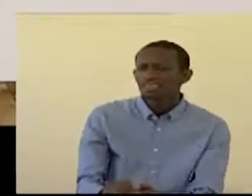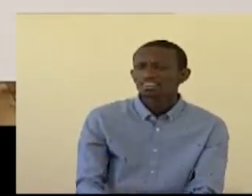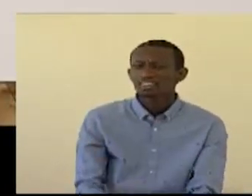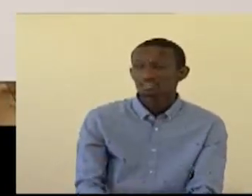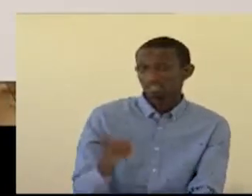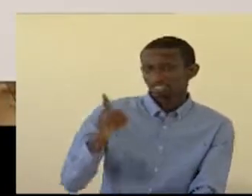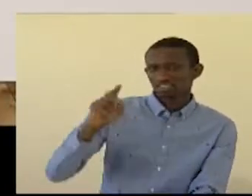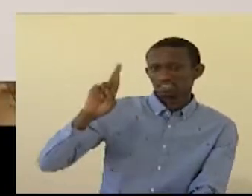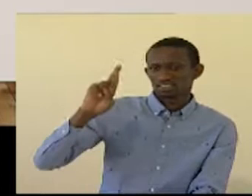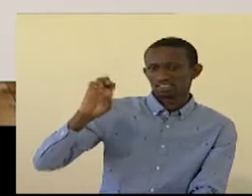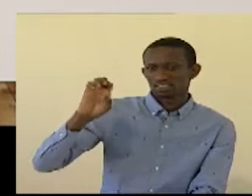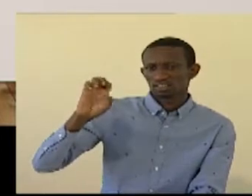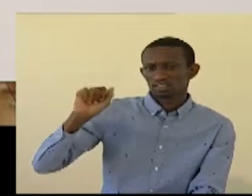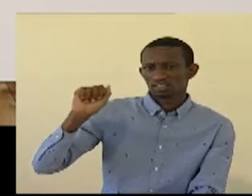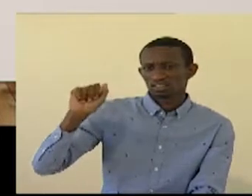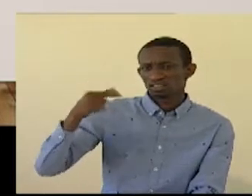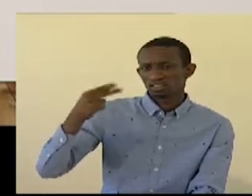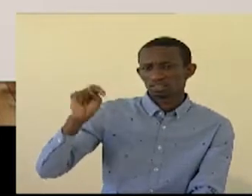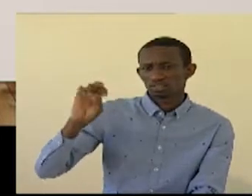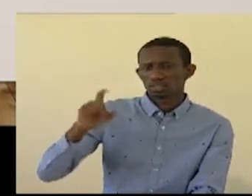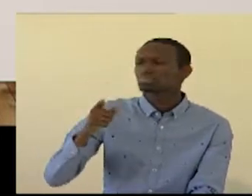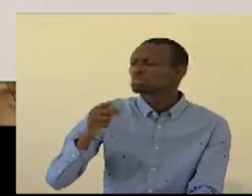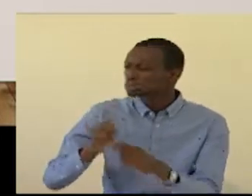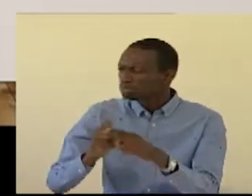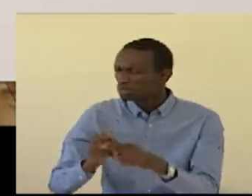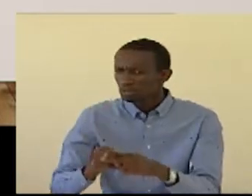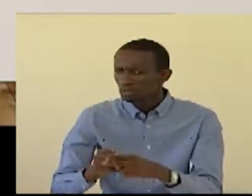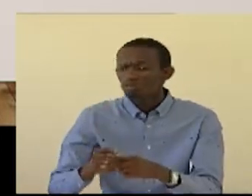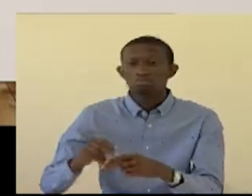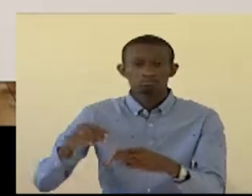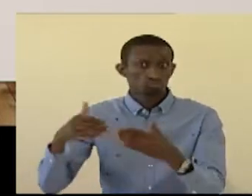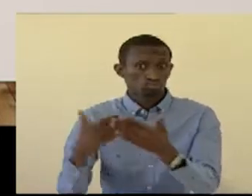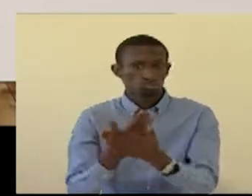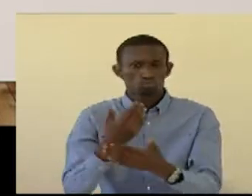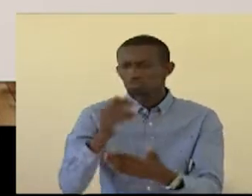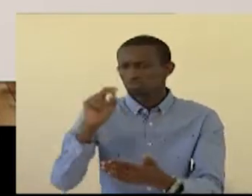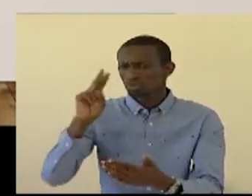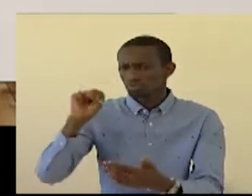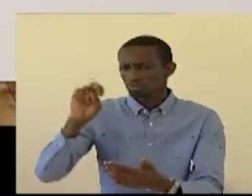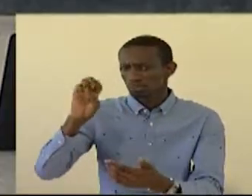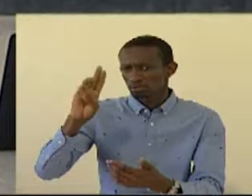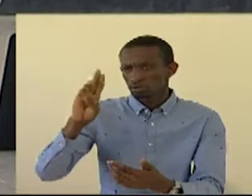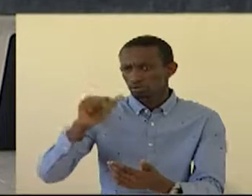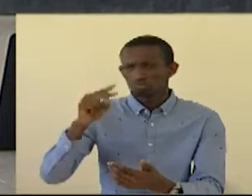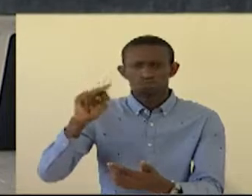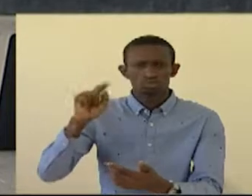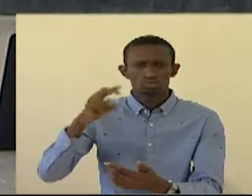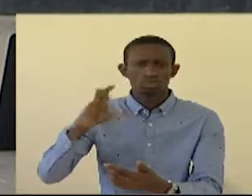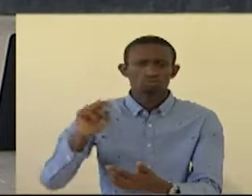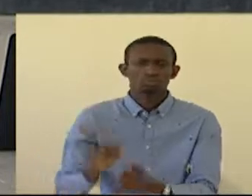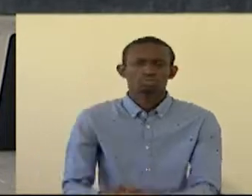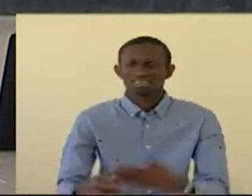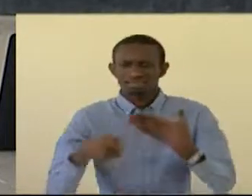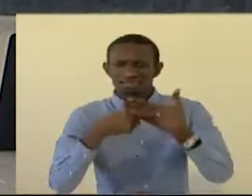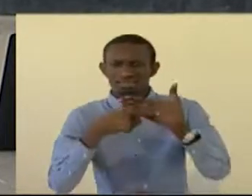This reagent is called a nucleophile, a negative species.